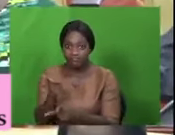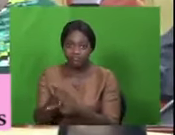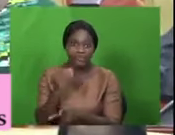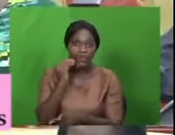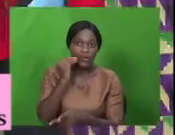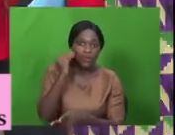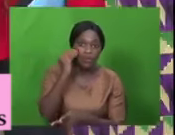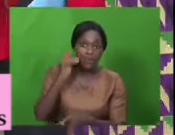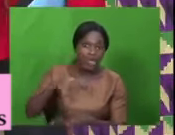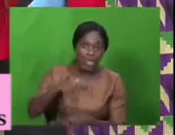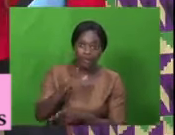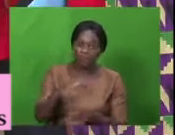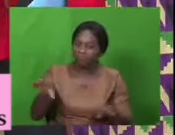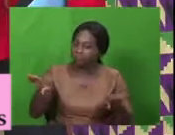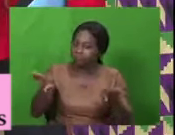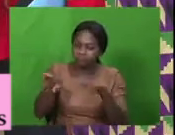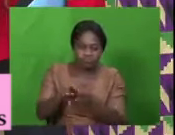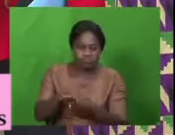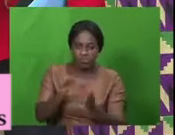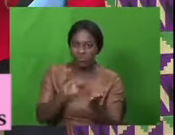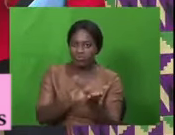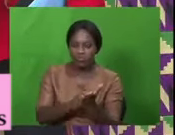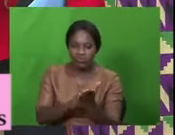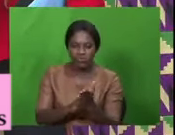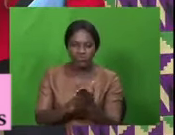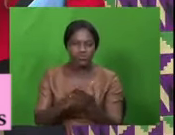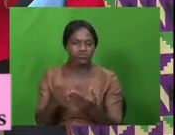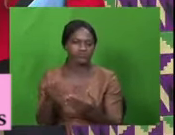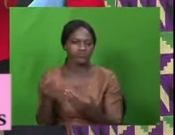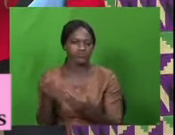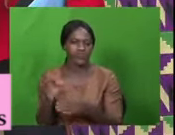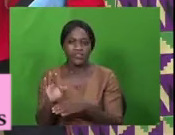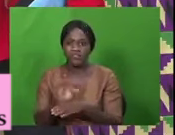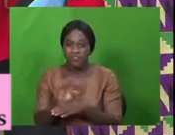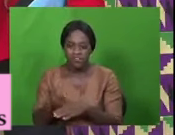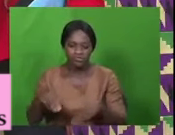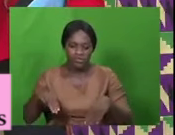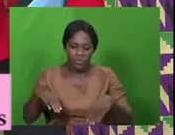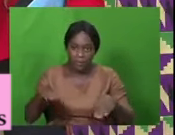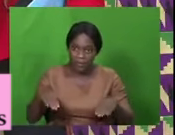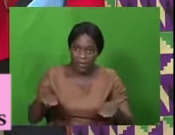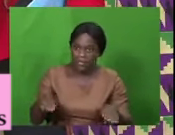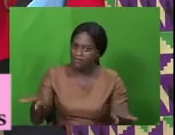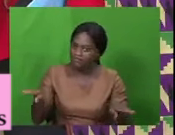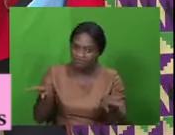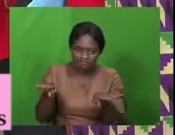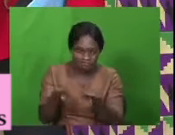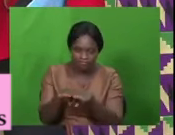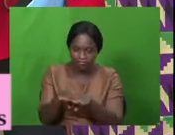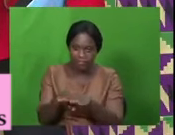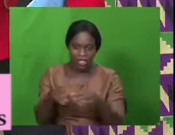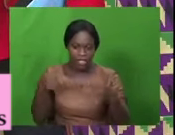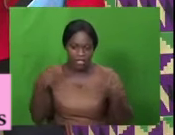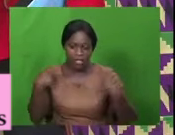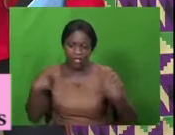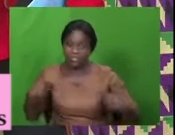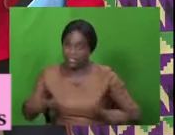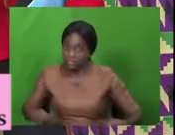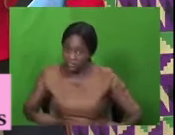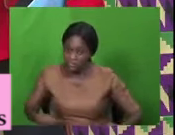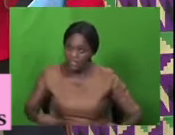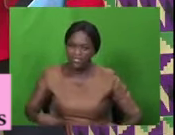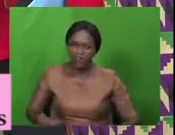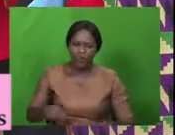were closed. Schools and factories and even markets were closed. The hospitality industry was brought to